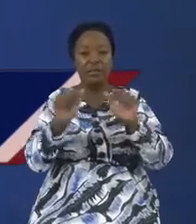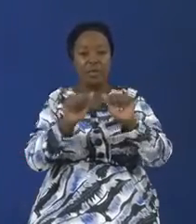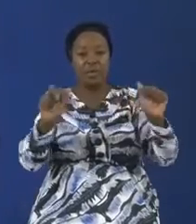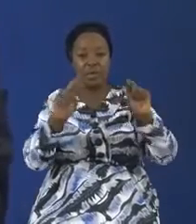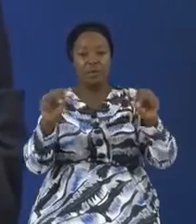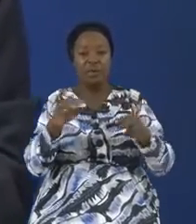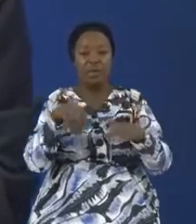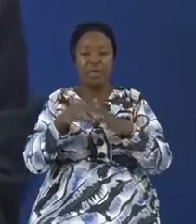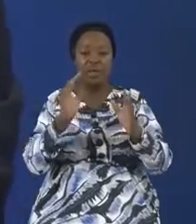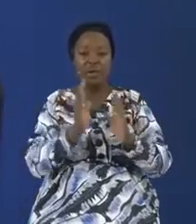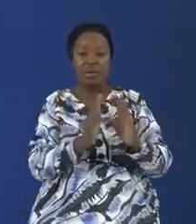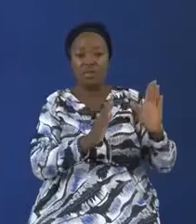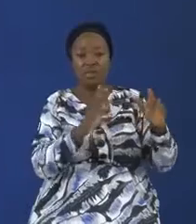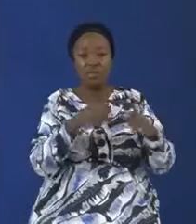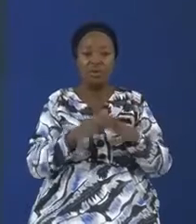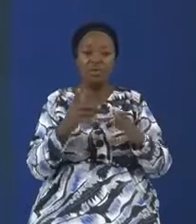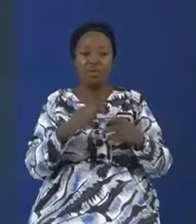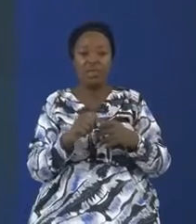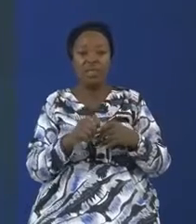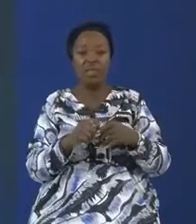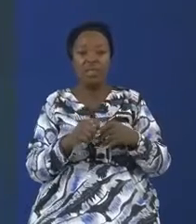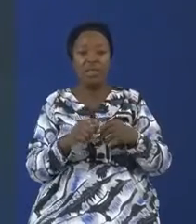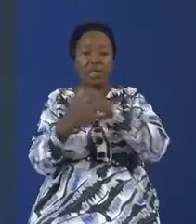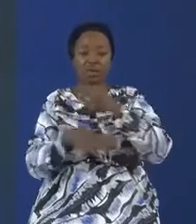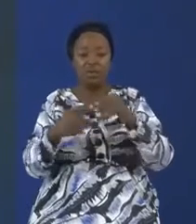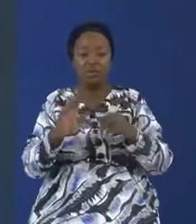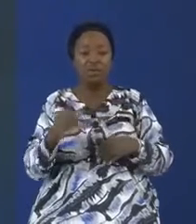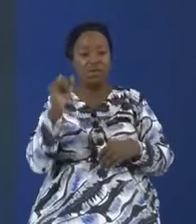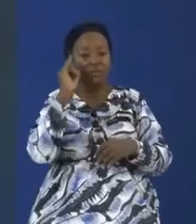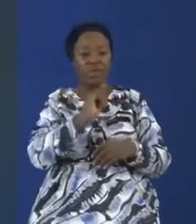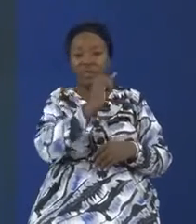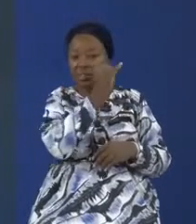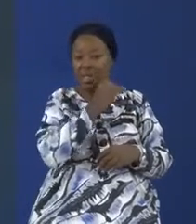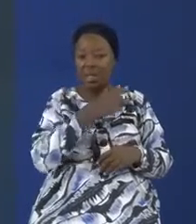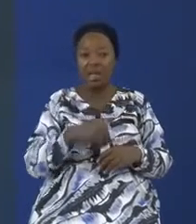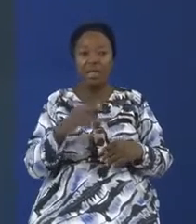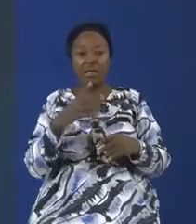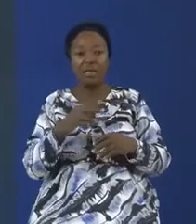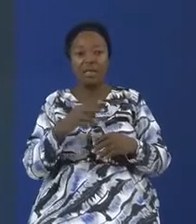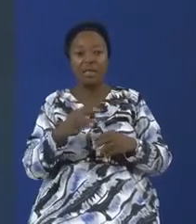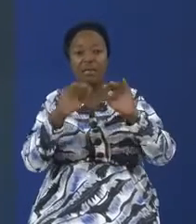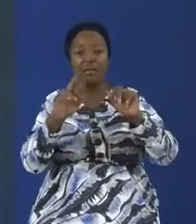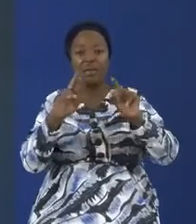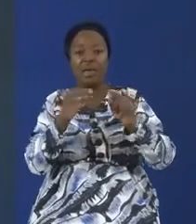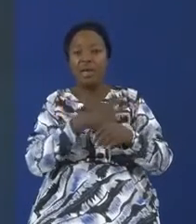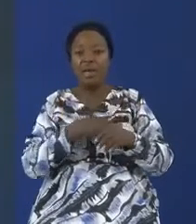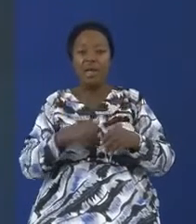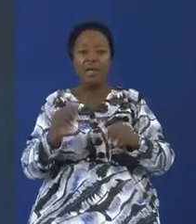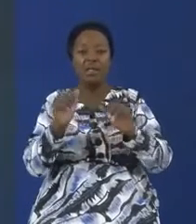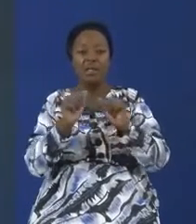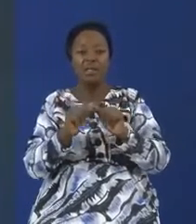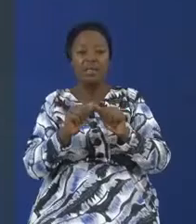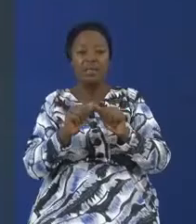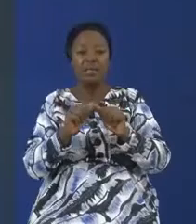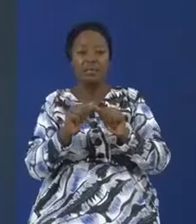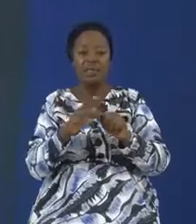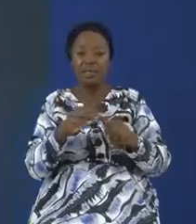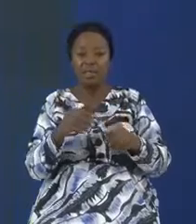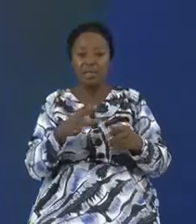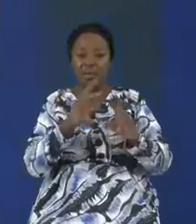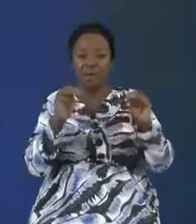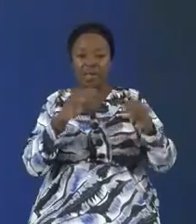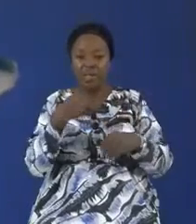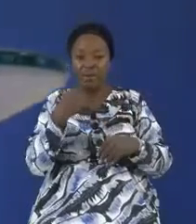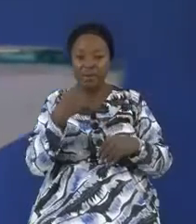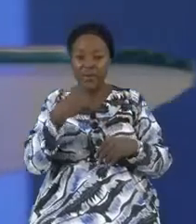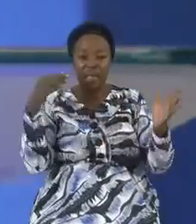commonwealth of the children of Israel. And Miriam and Aaron spake against Moses because of the Ethiopian